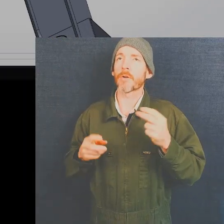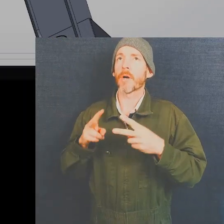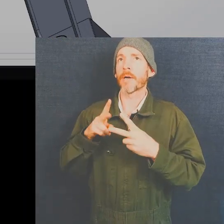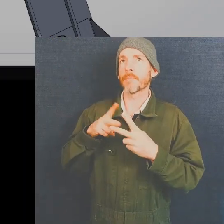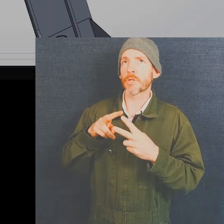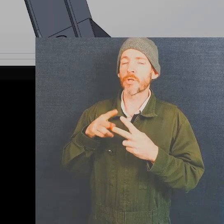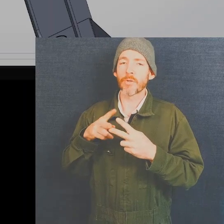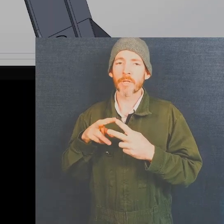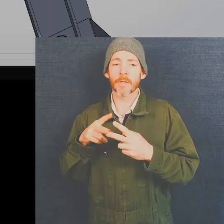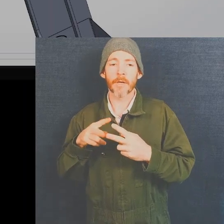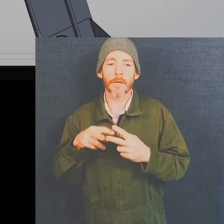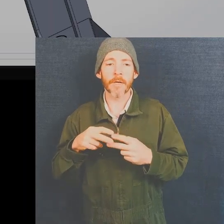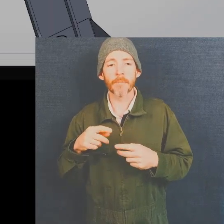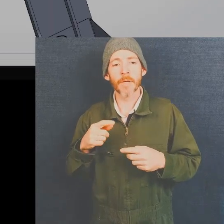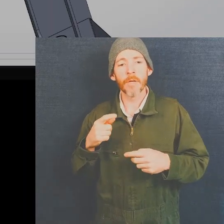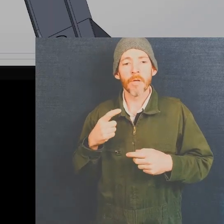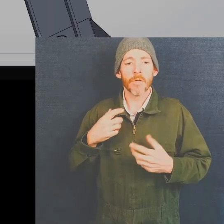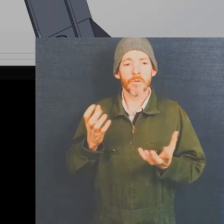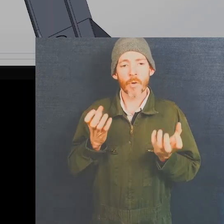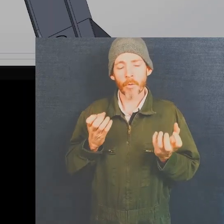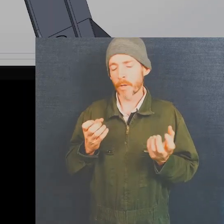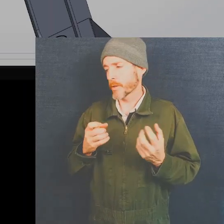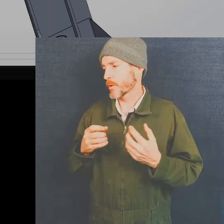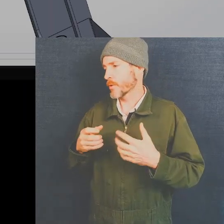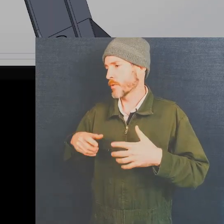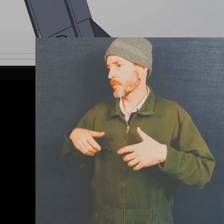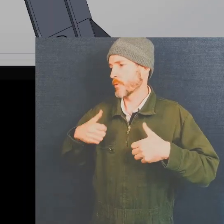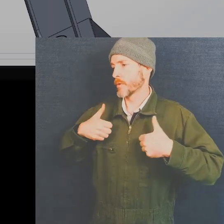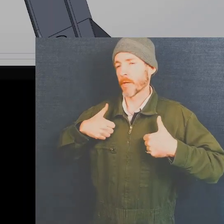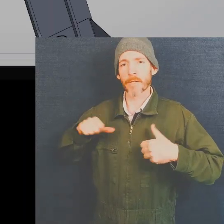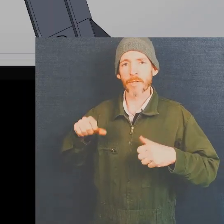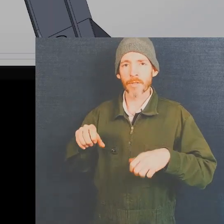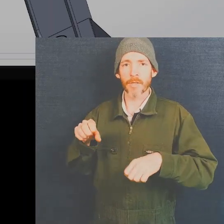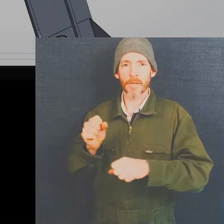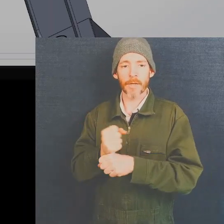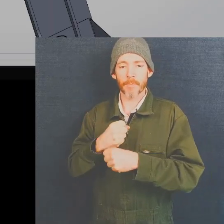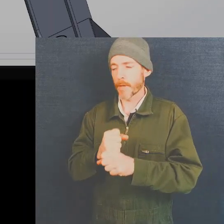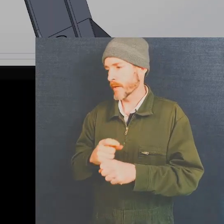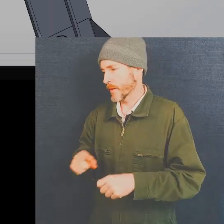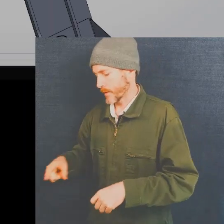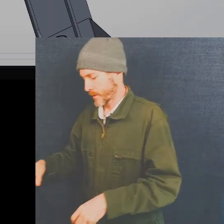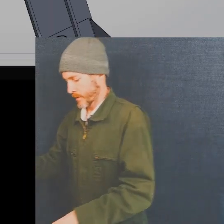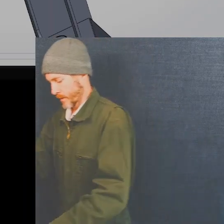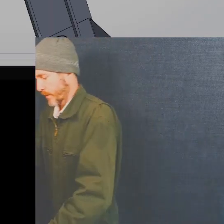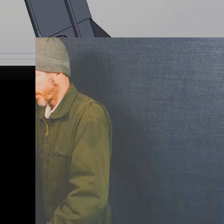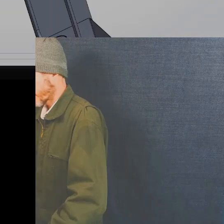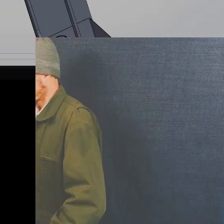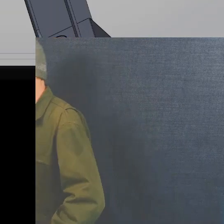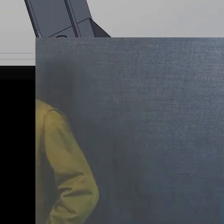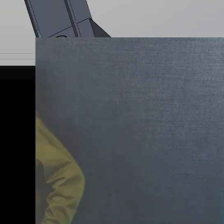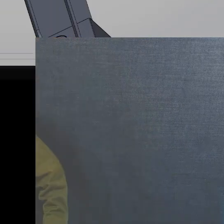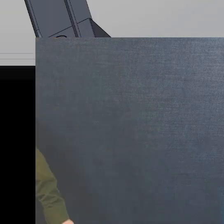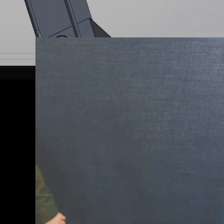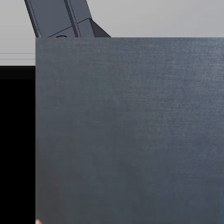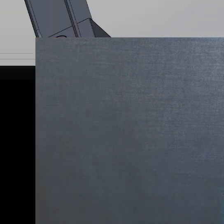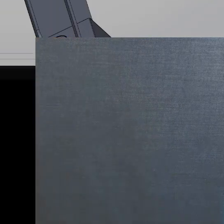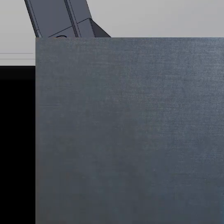Okay, so I'm choosing. Do I want to like just like make this